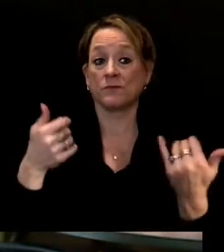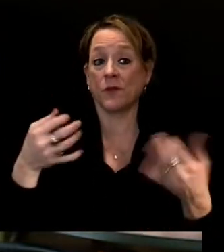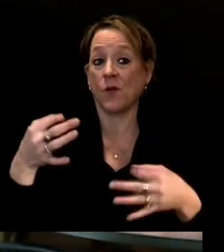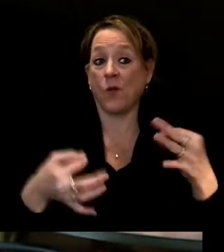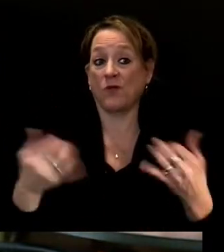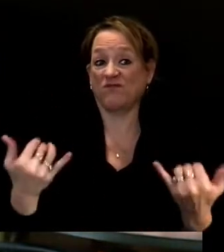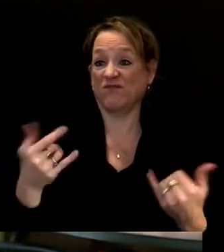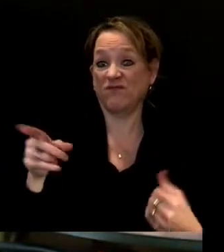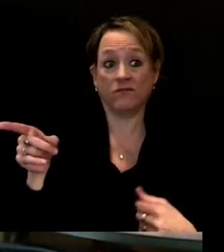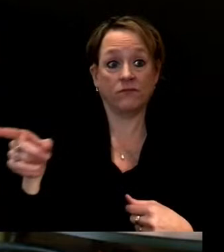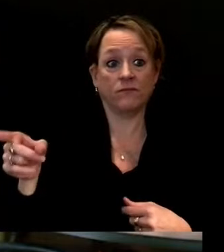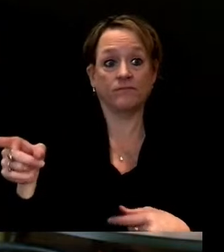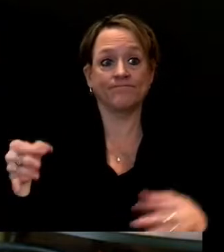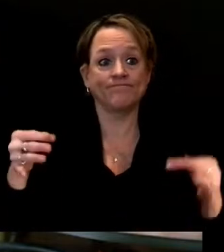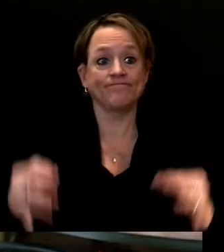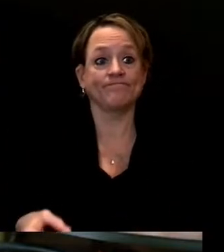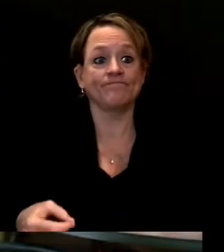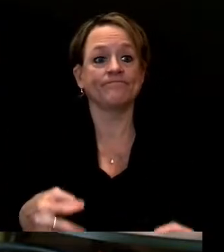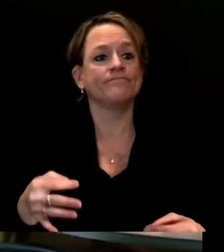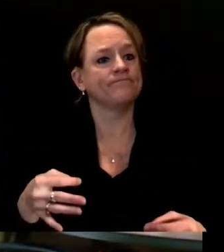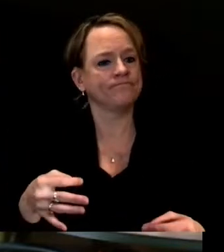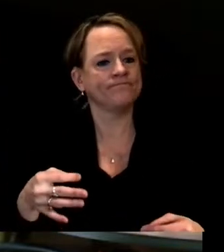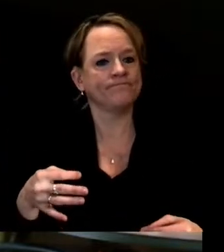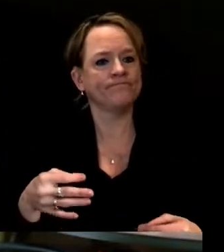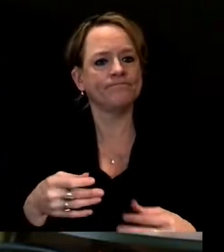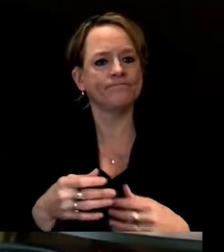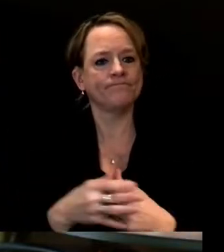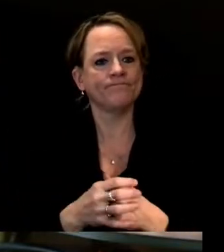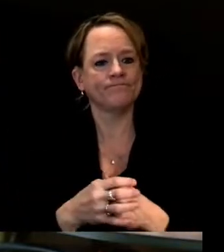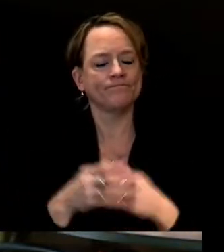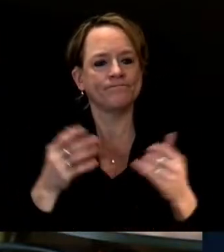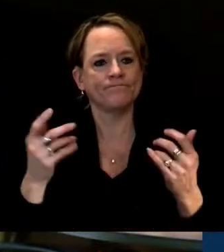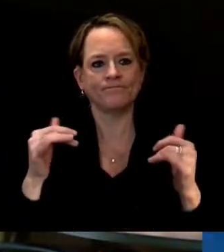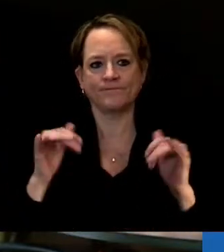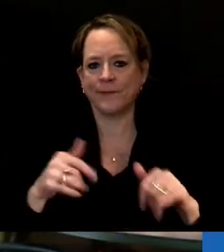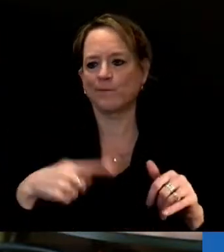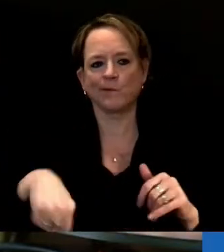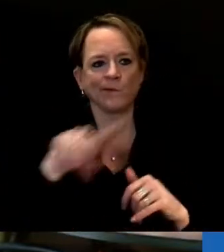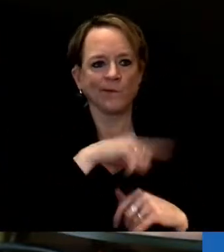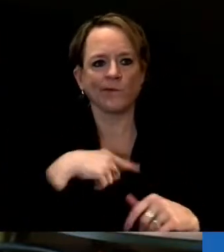all to do together to continue to combat COVID-19.